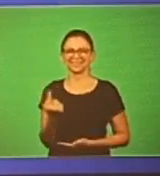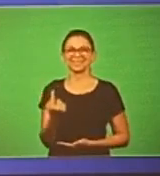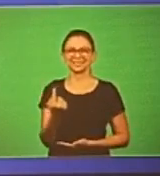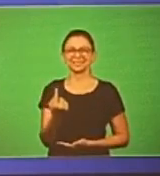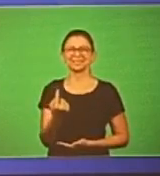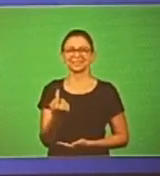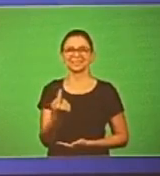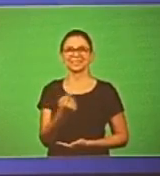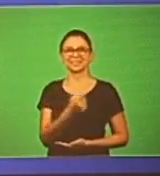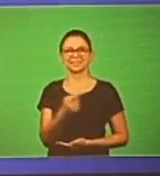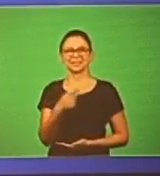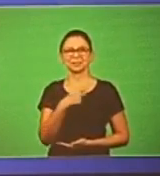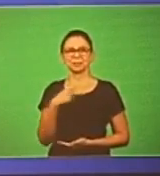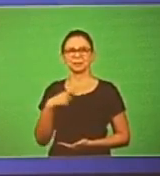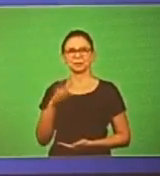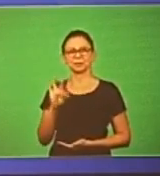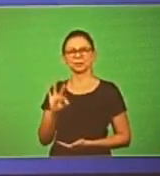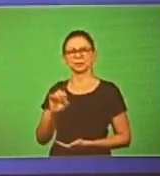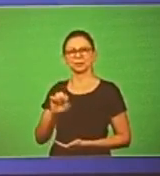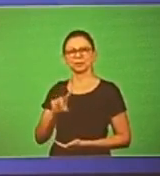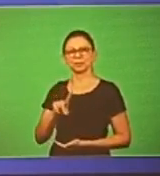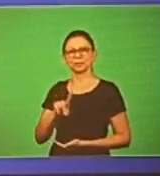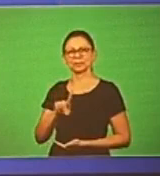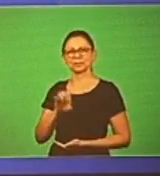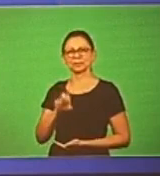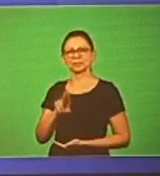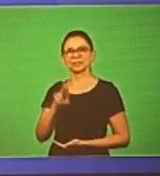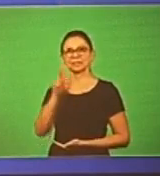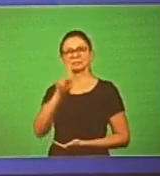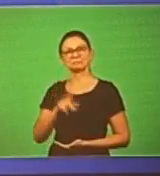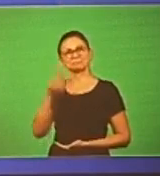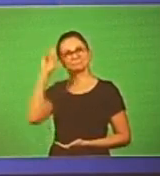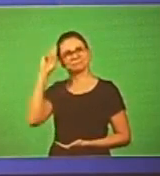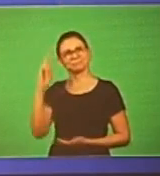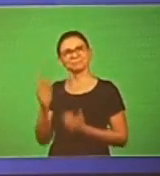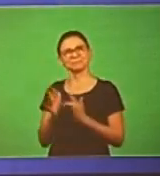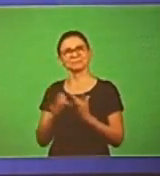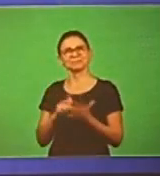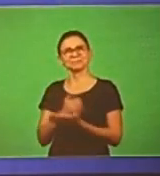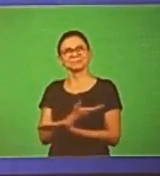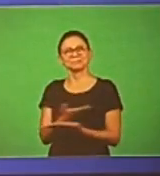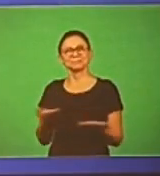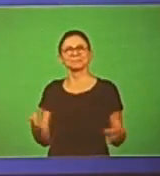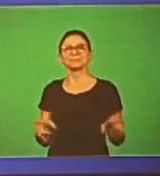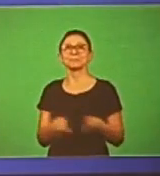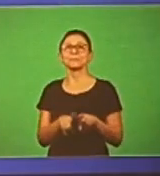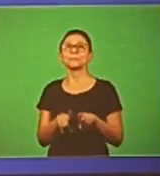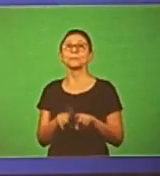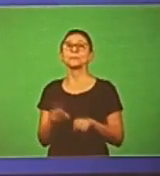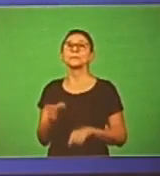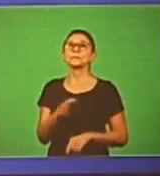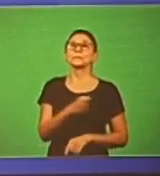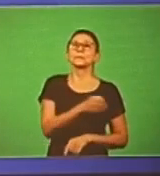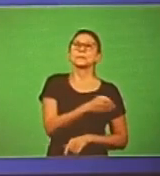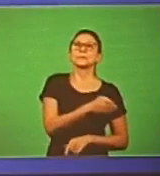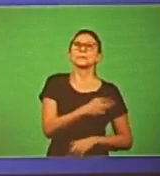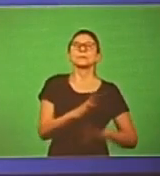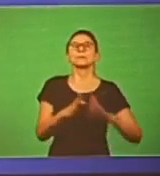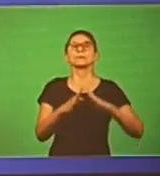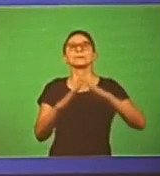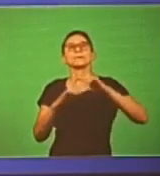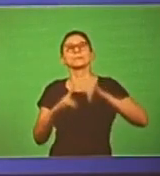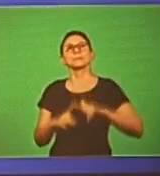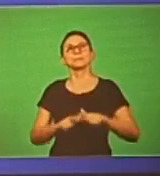brethren from Guinea-Bissau, Brother Tadeu, with the peace of the Lord Jesus. And we are also the